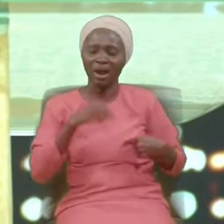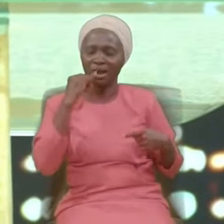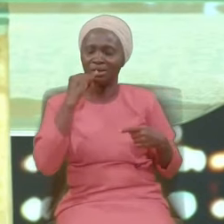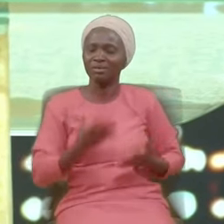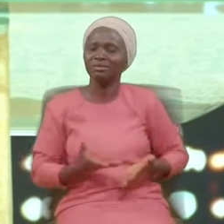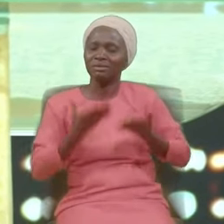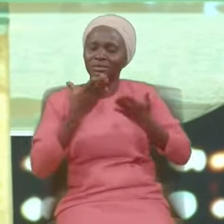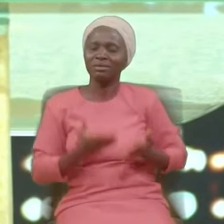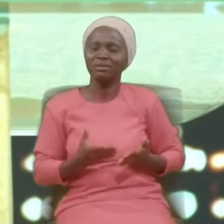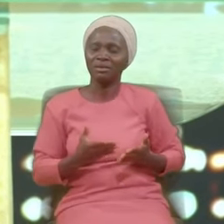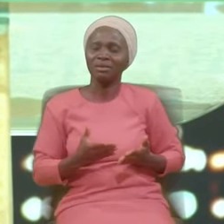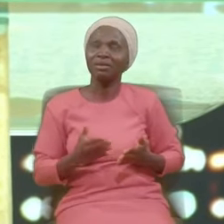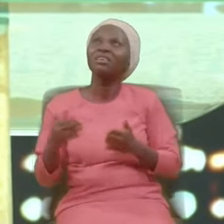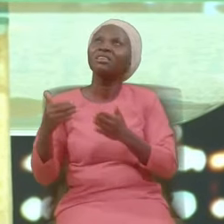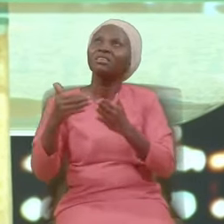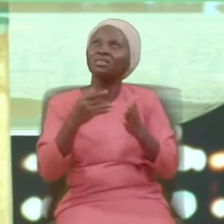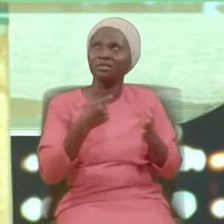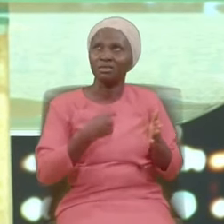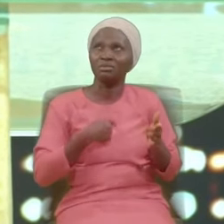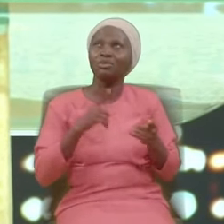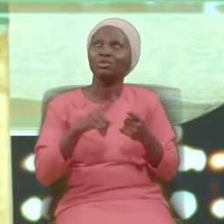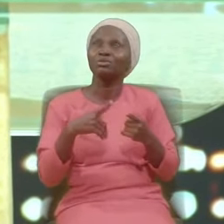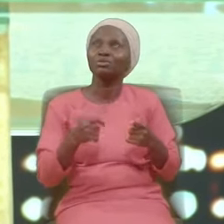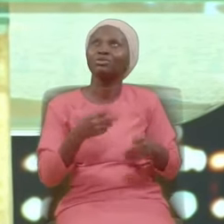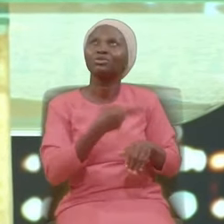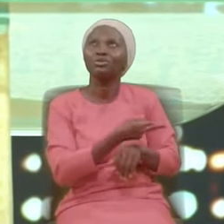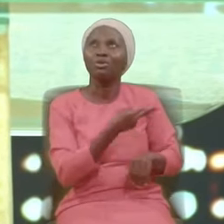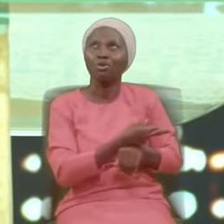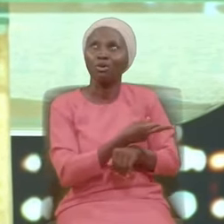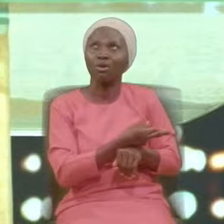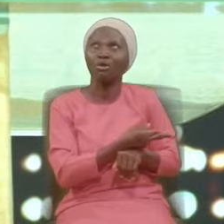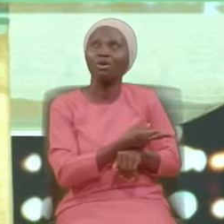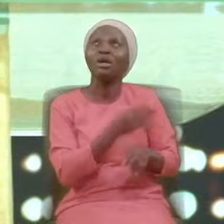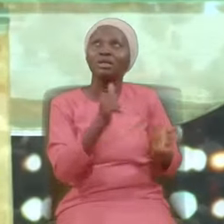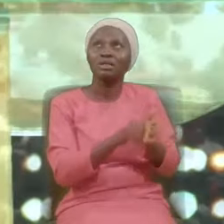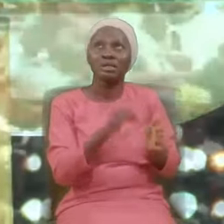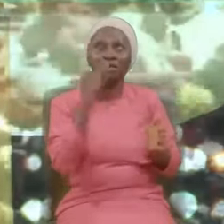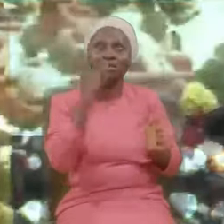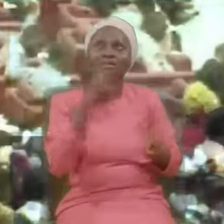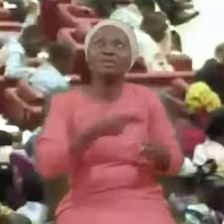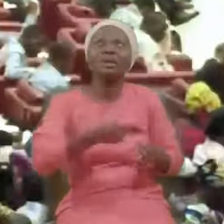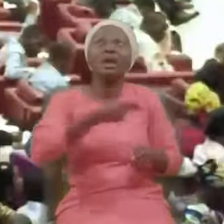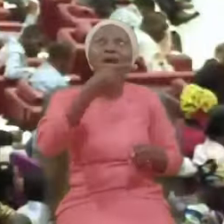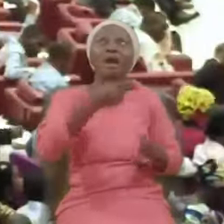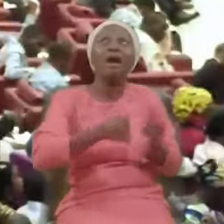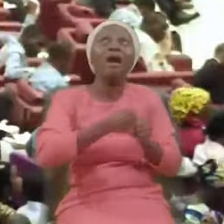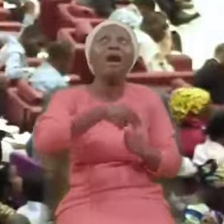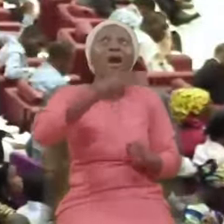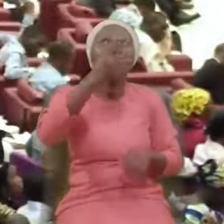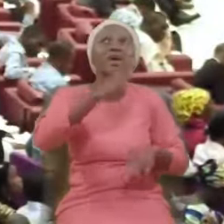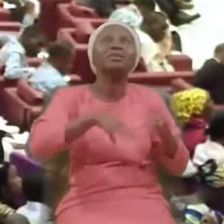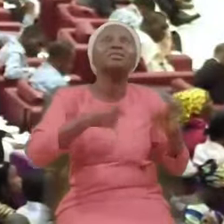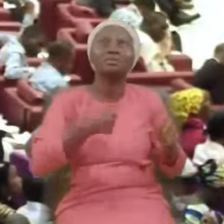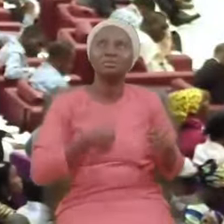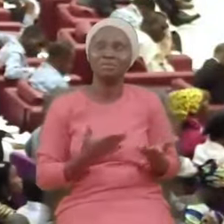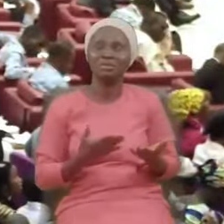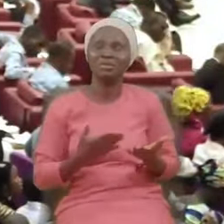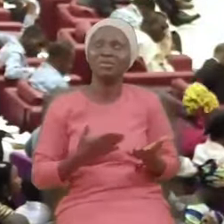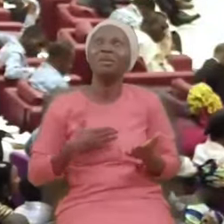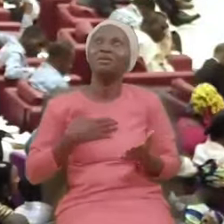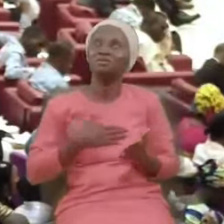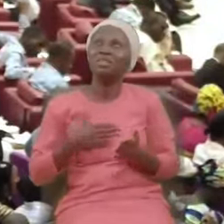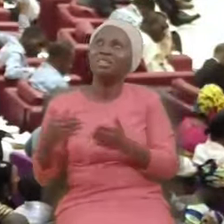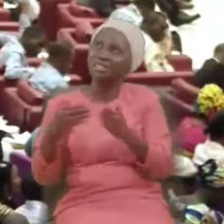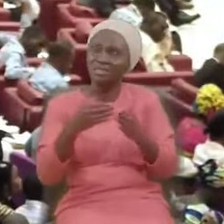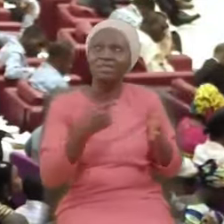the rock that is higher than I. Lead me to the rock that is